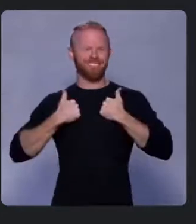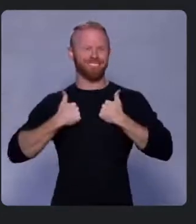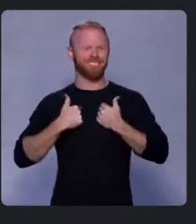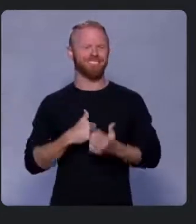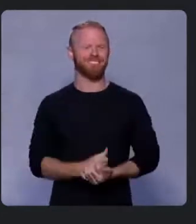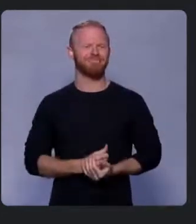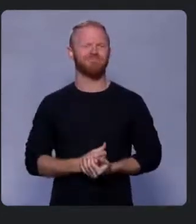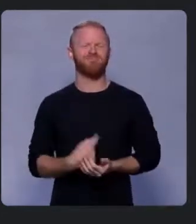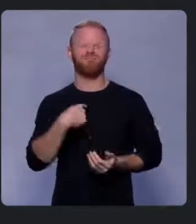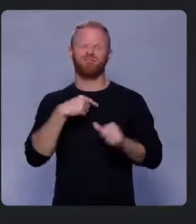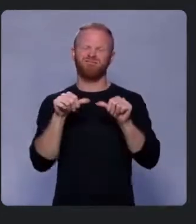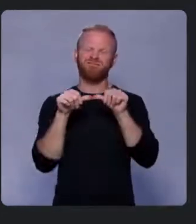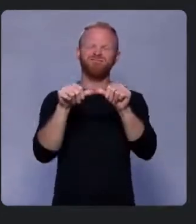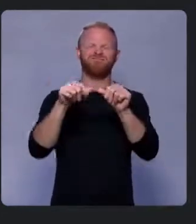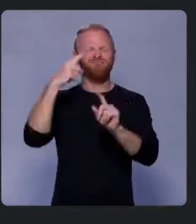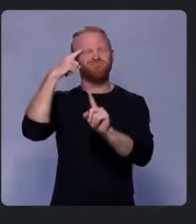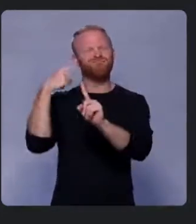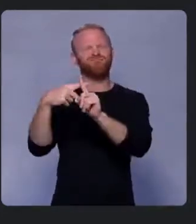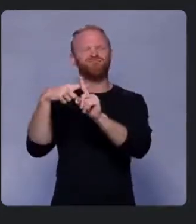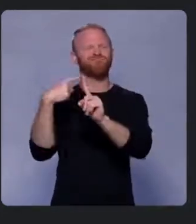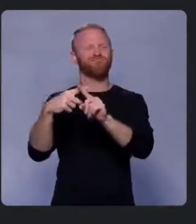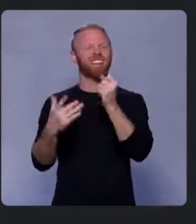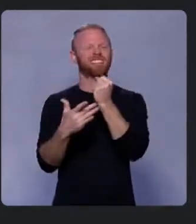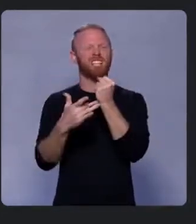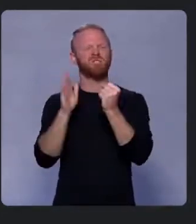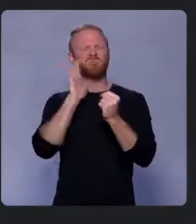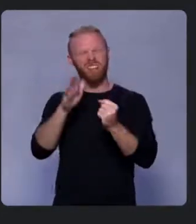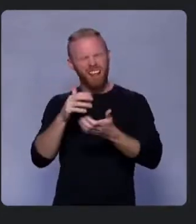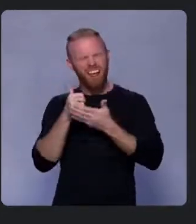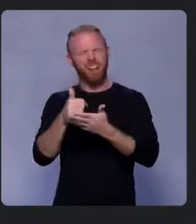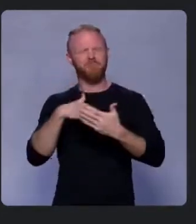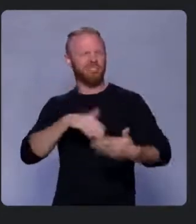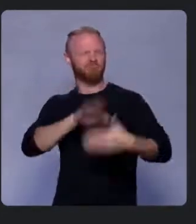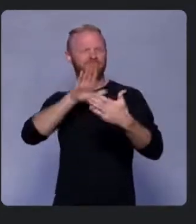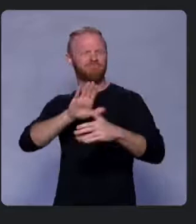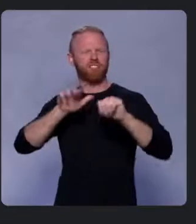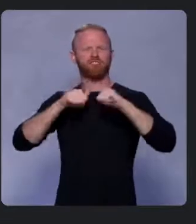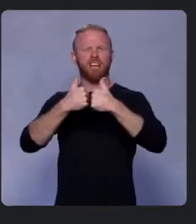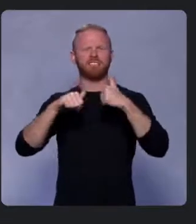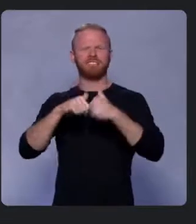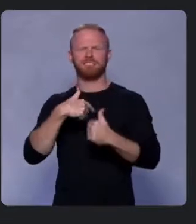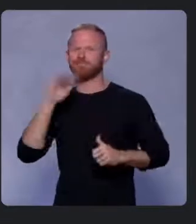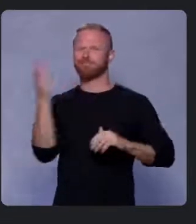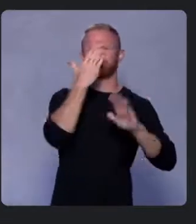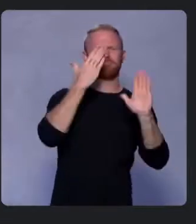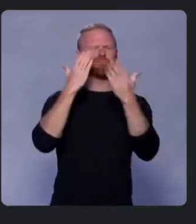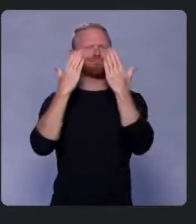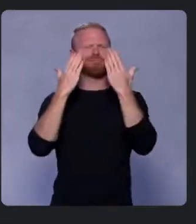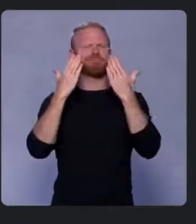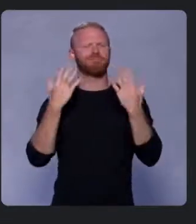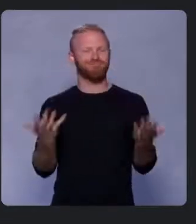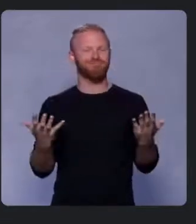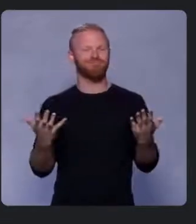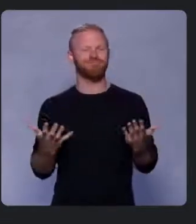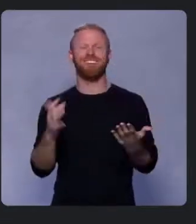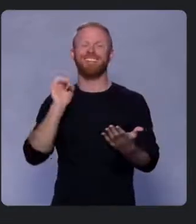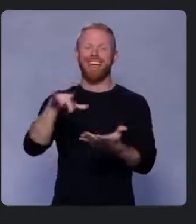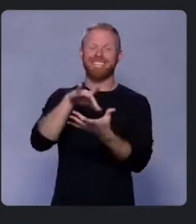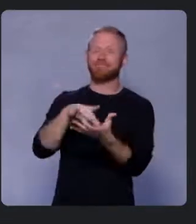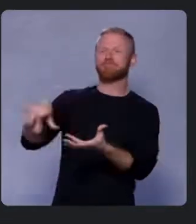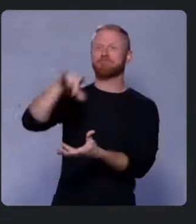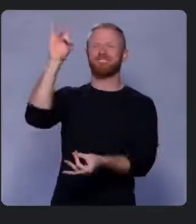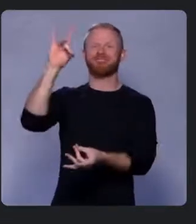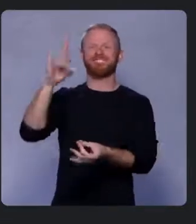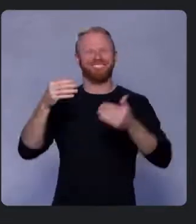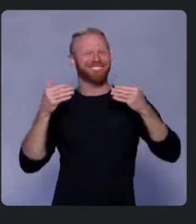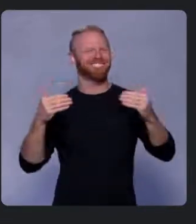remain optimistic that technology can help us address the challenges we face together. So in that spirit,